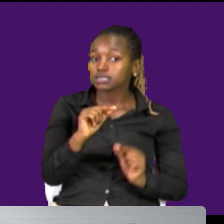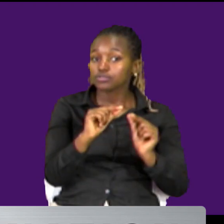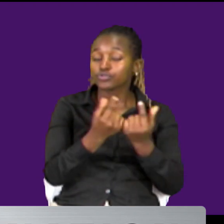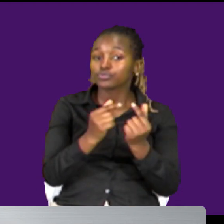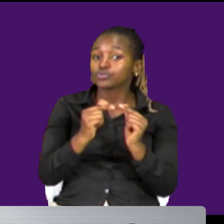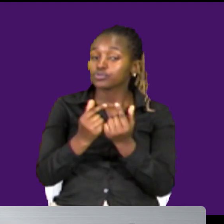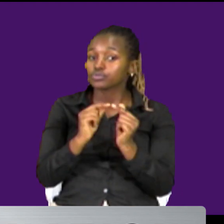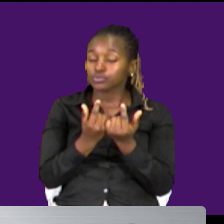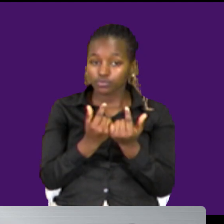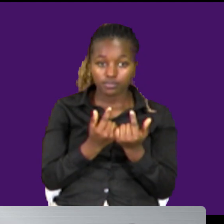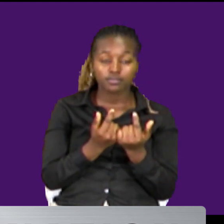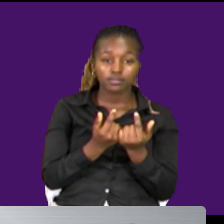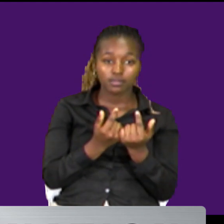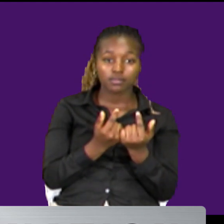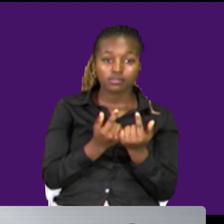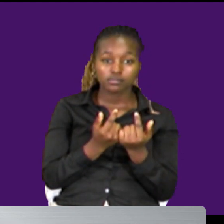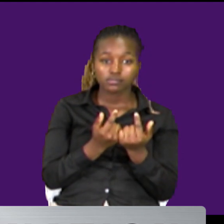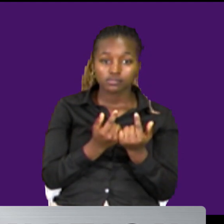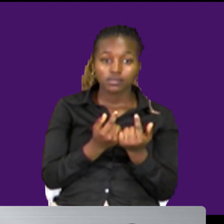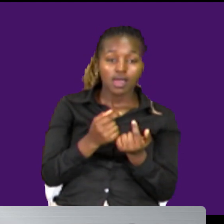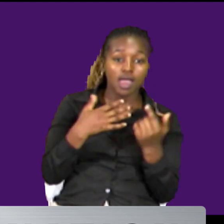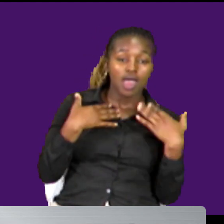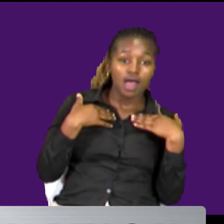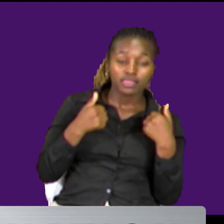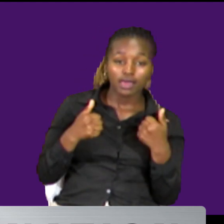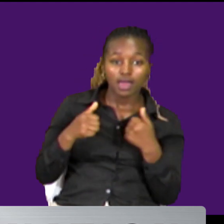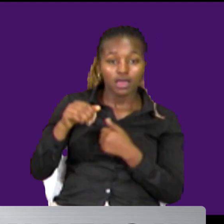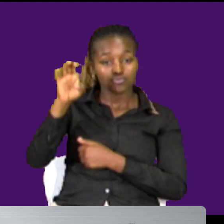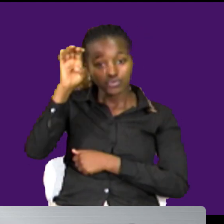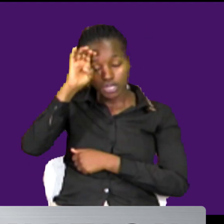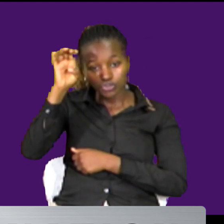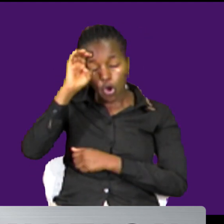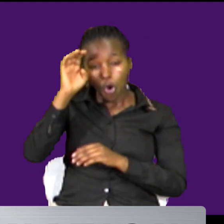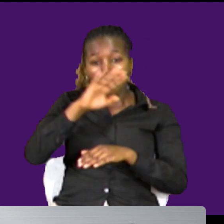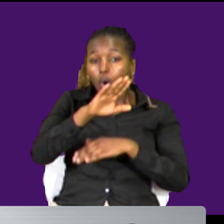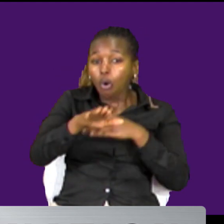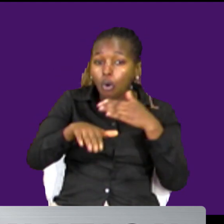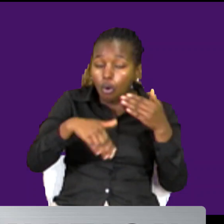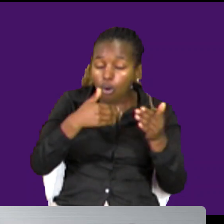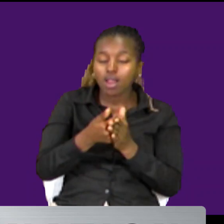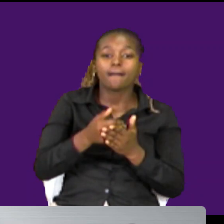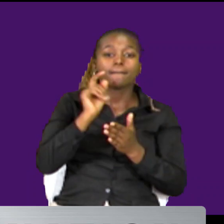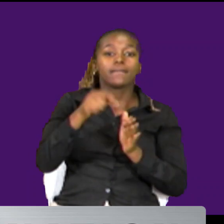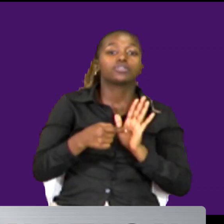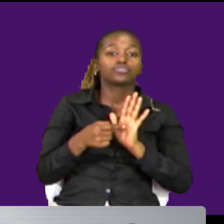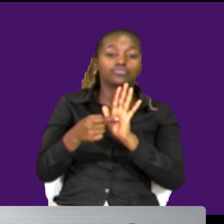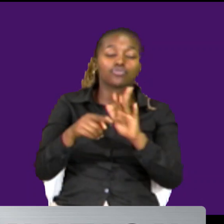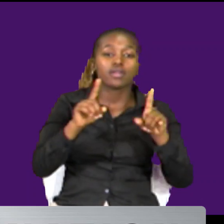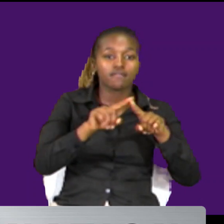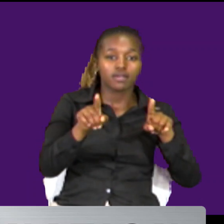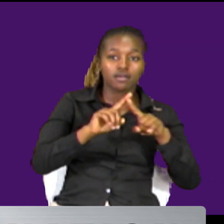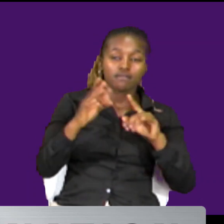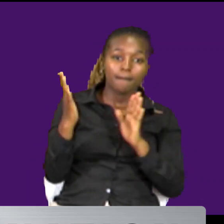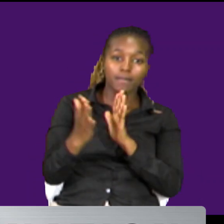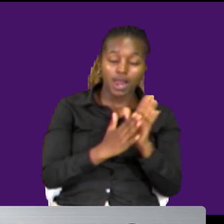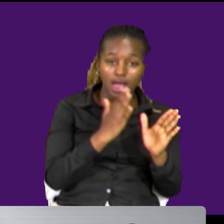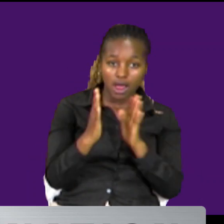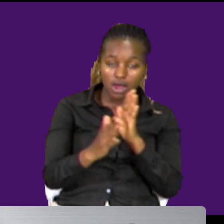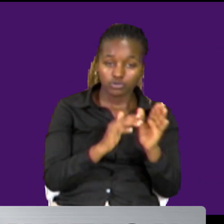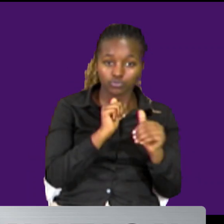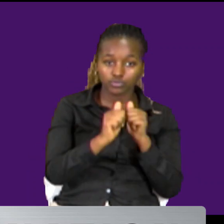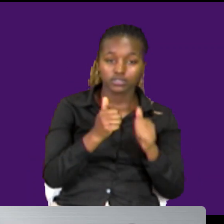sector, Right. the education sector, all that put up their plans, various plans for spending